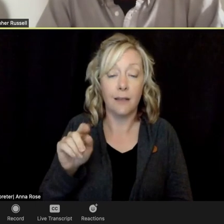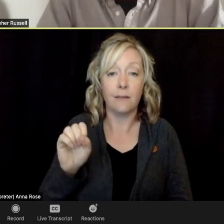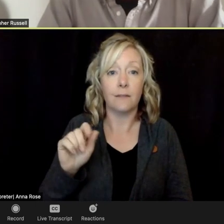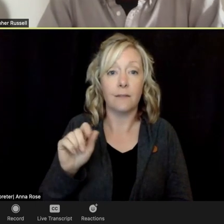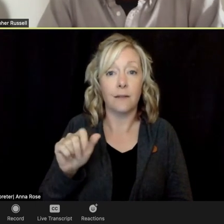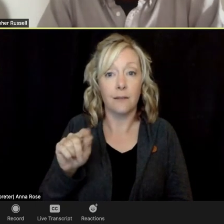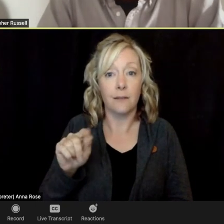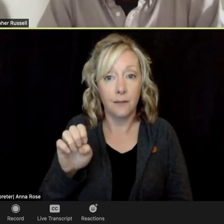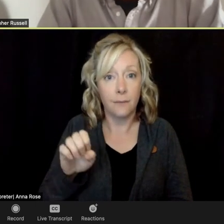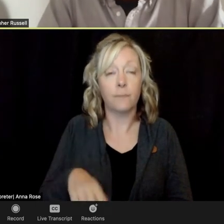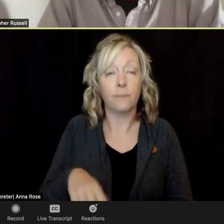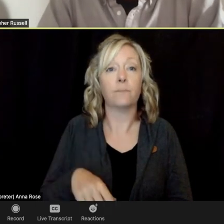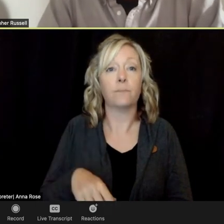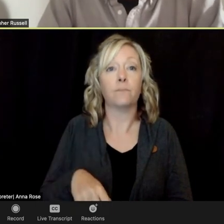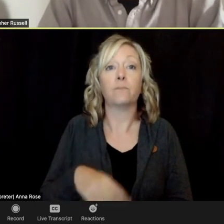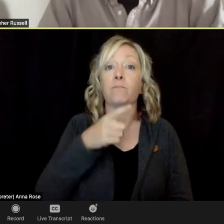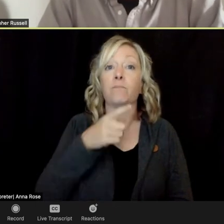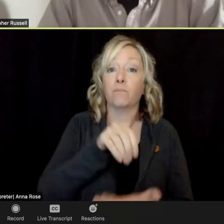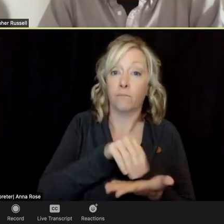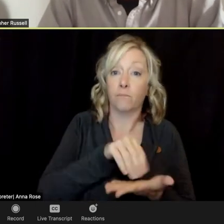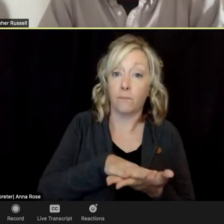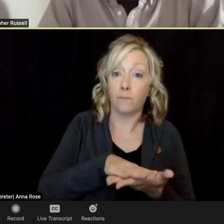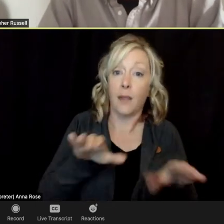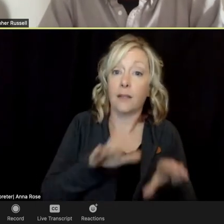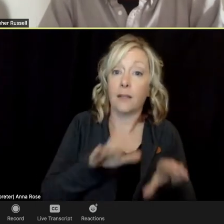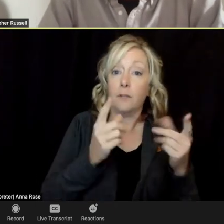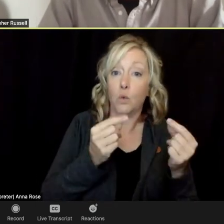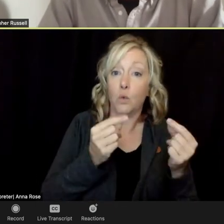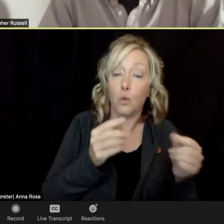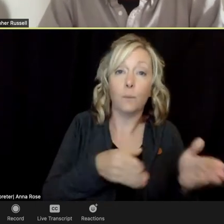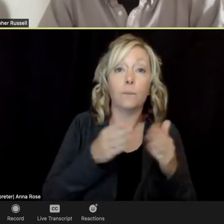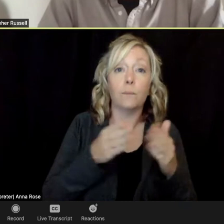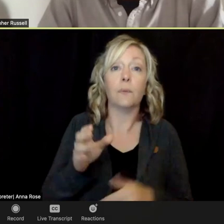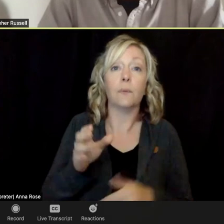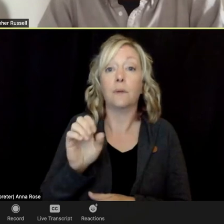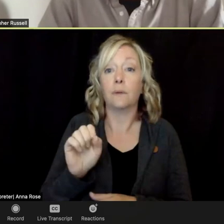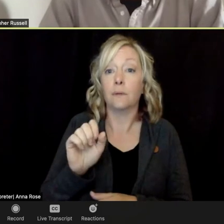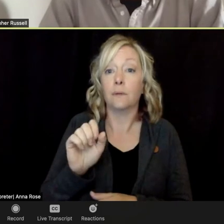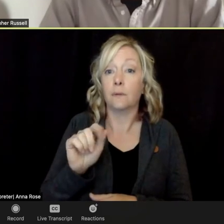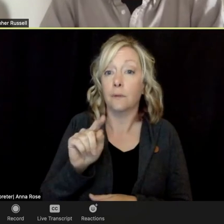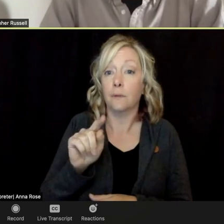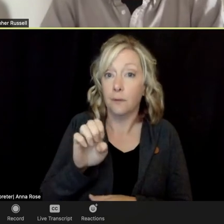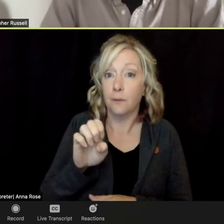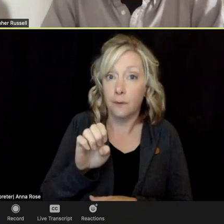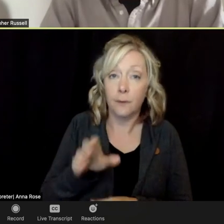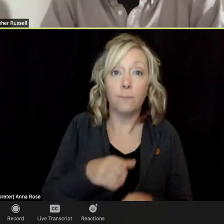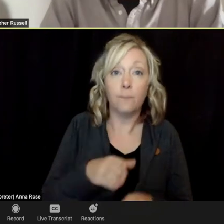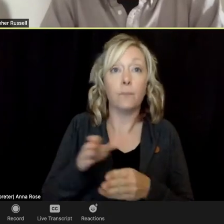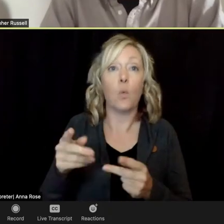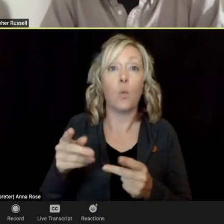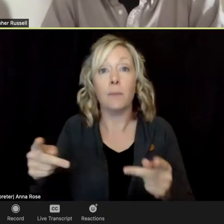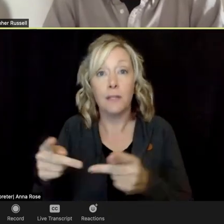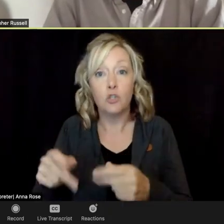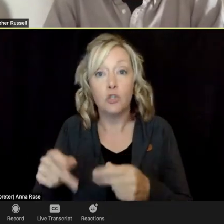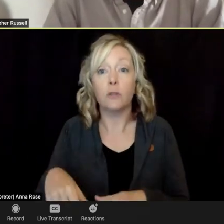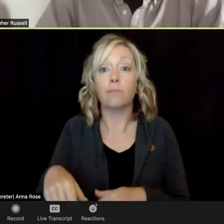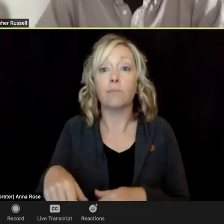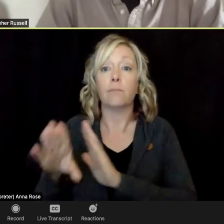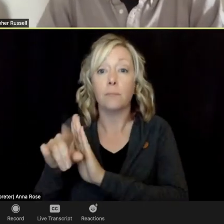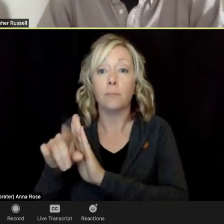activity, we've got what state they're in, we've got what position they're in, what the other stimulus is, some ambient conditions,